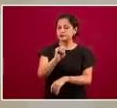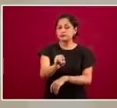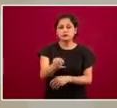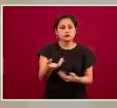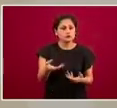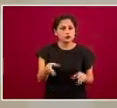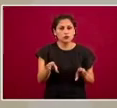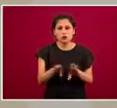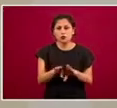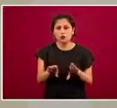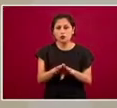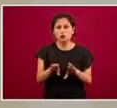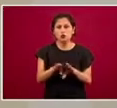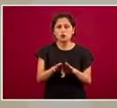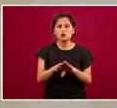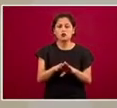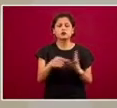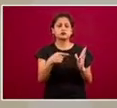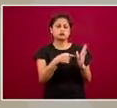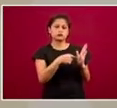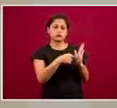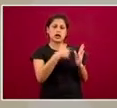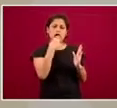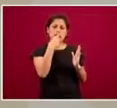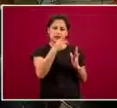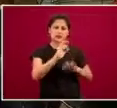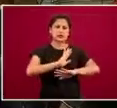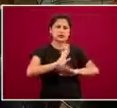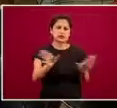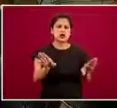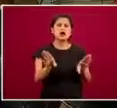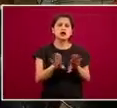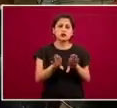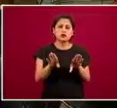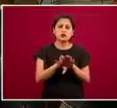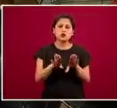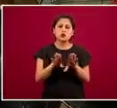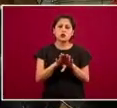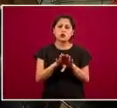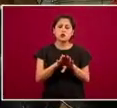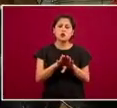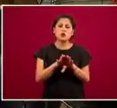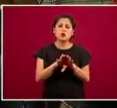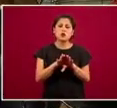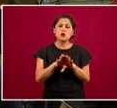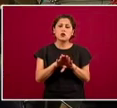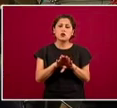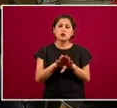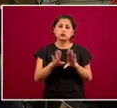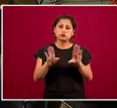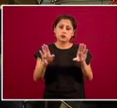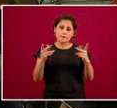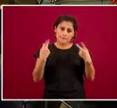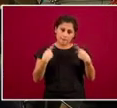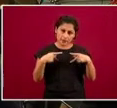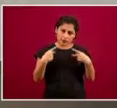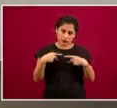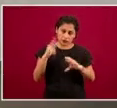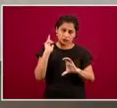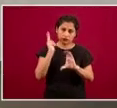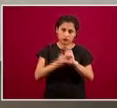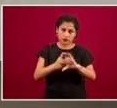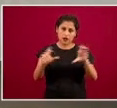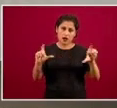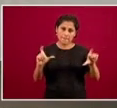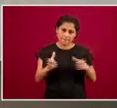general enclosed public spaces regulations that currently exist, and they have